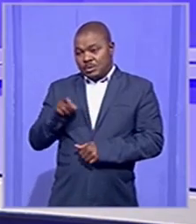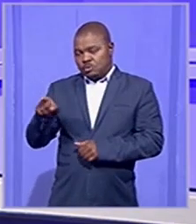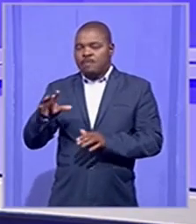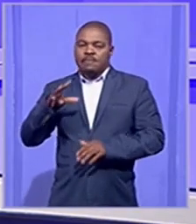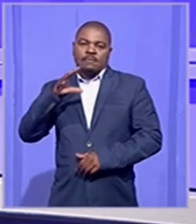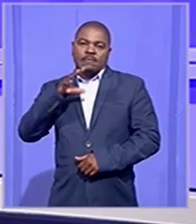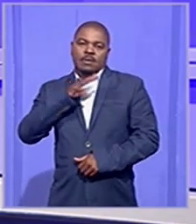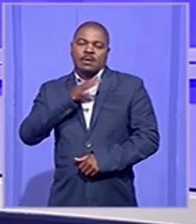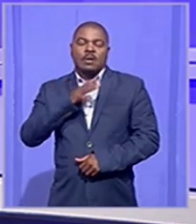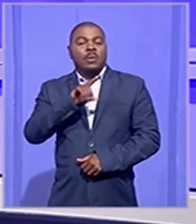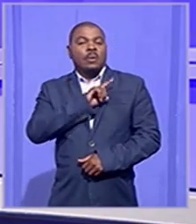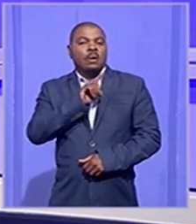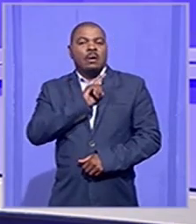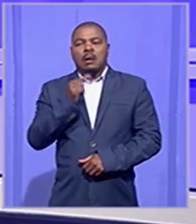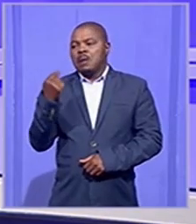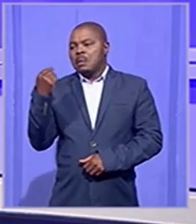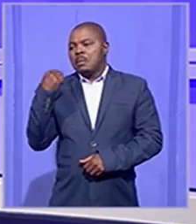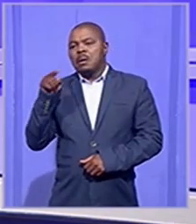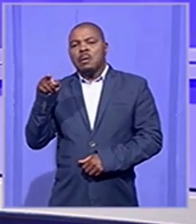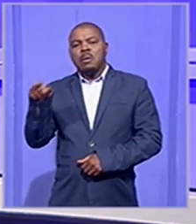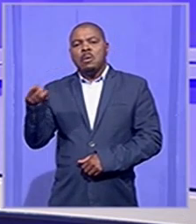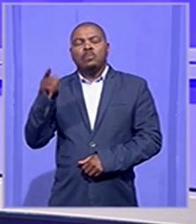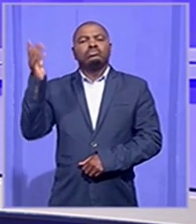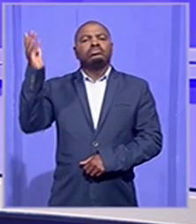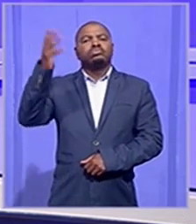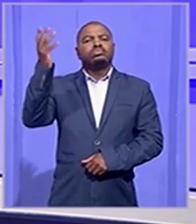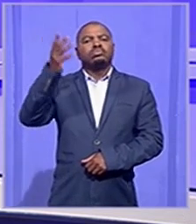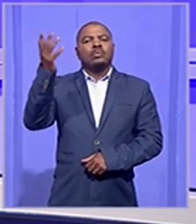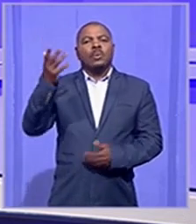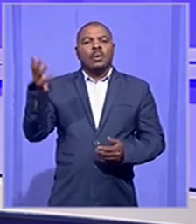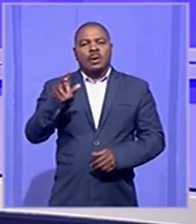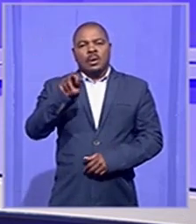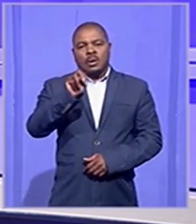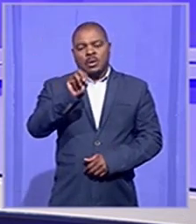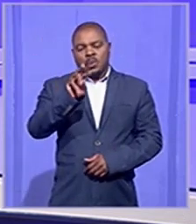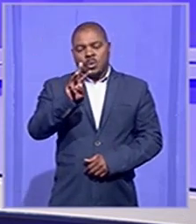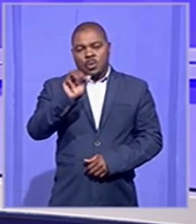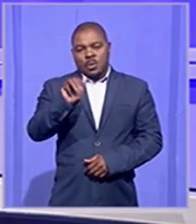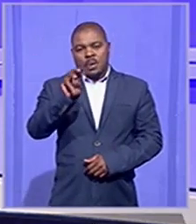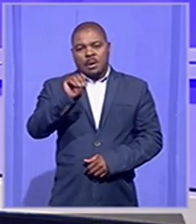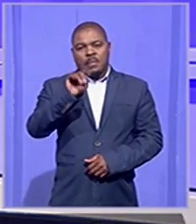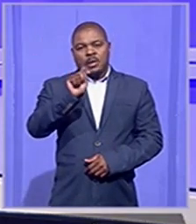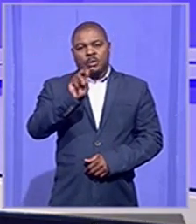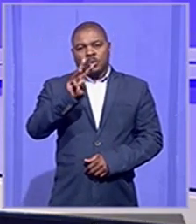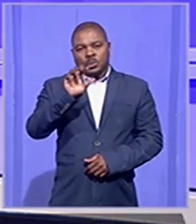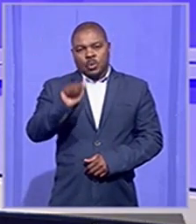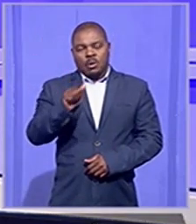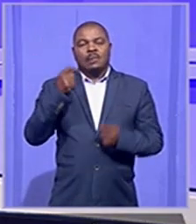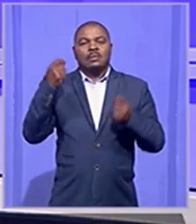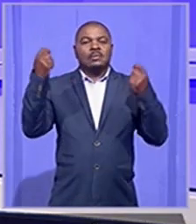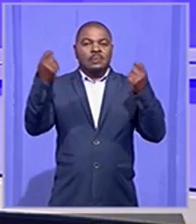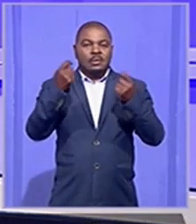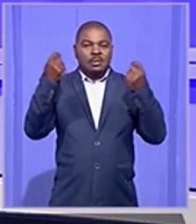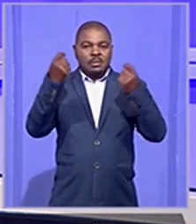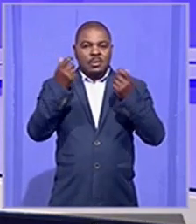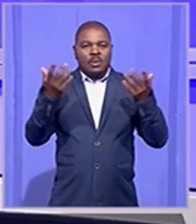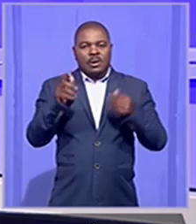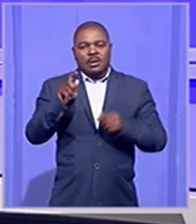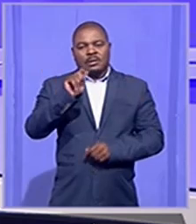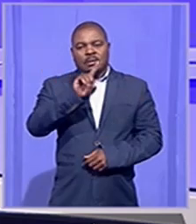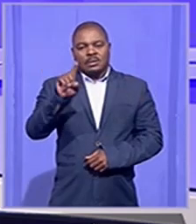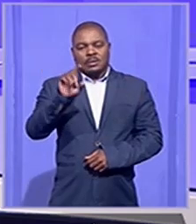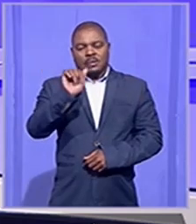siame. Seno ke morago ga gore a idibale a le mo seraleng a rebola puo kwa moletlong keteko wa Nwamitwa kwa motseng wa Segosi wa